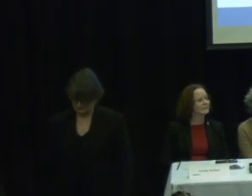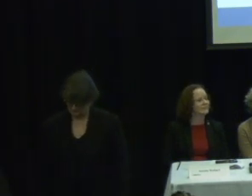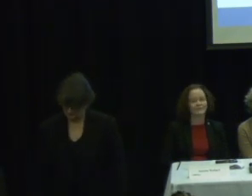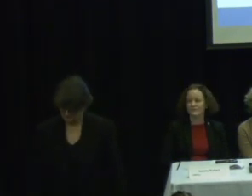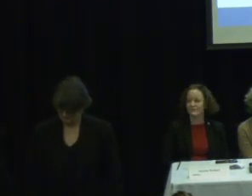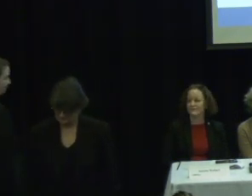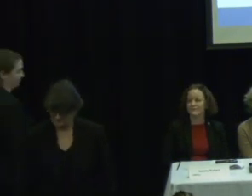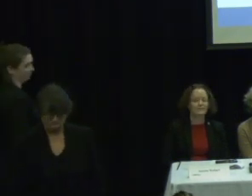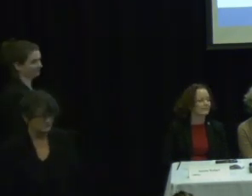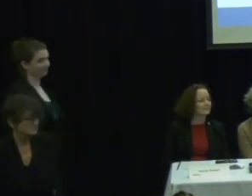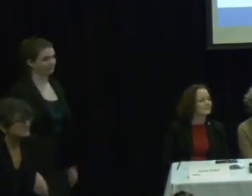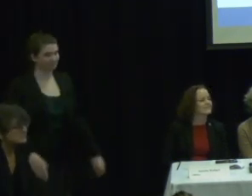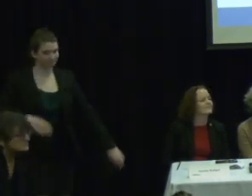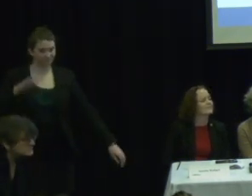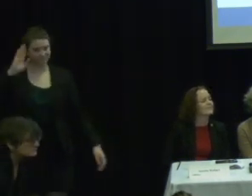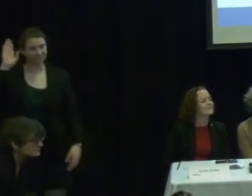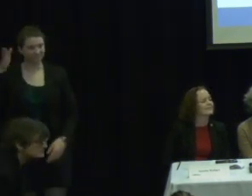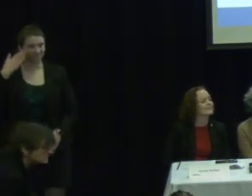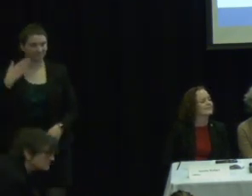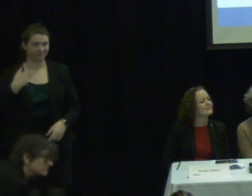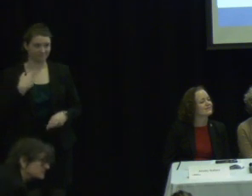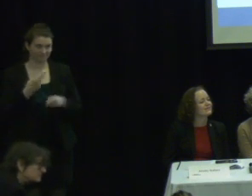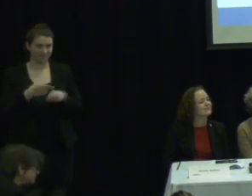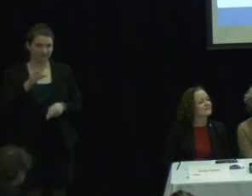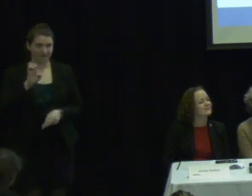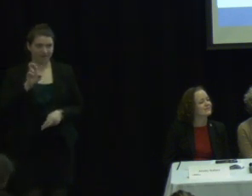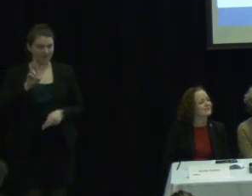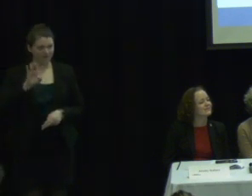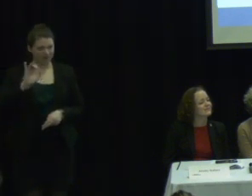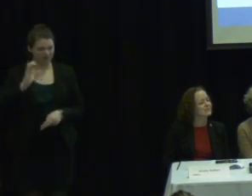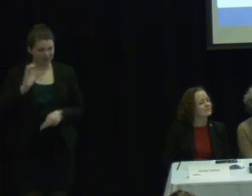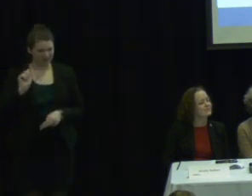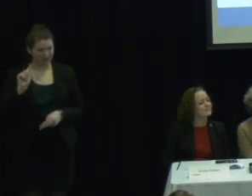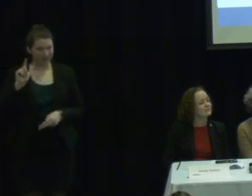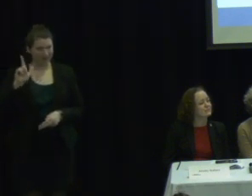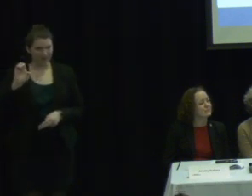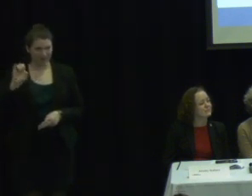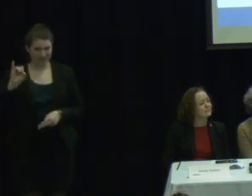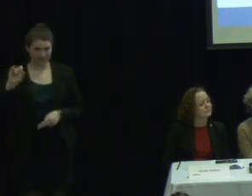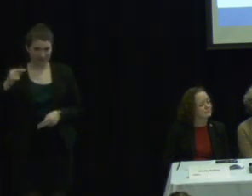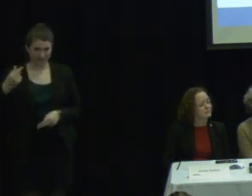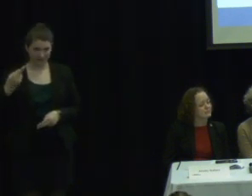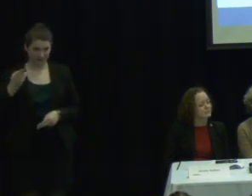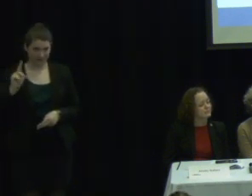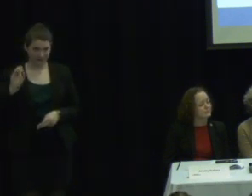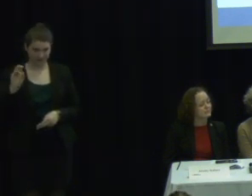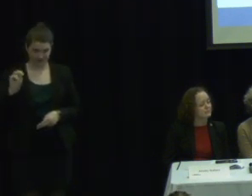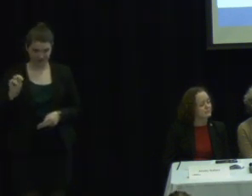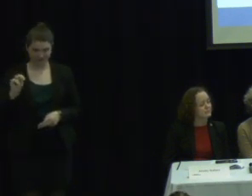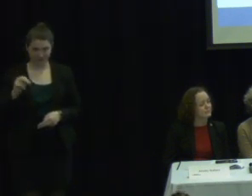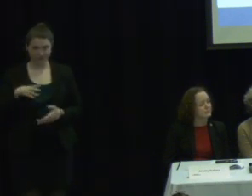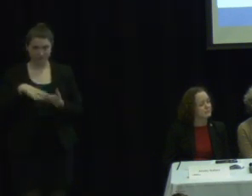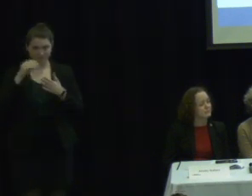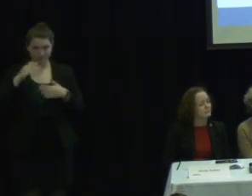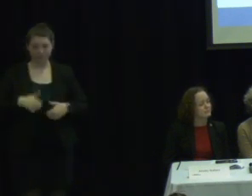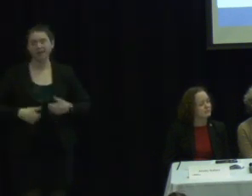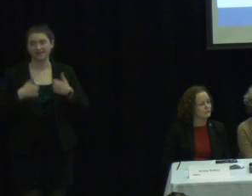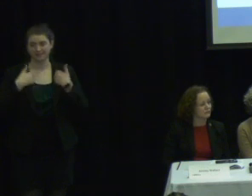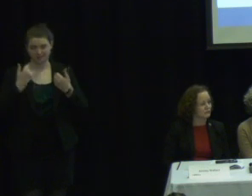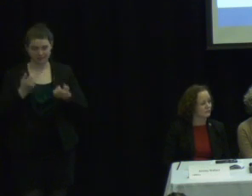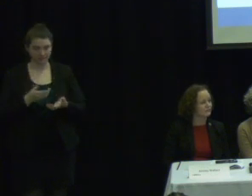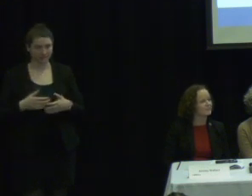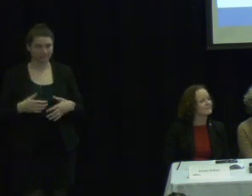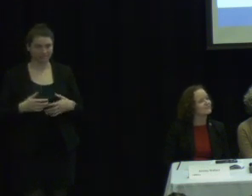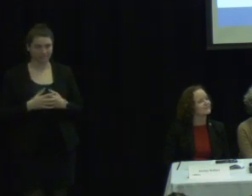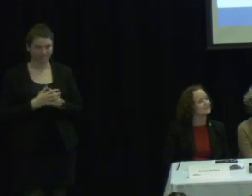Hi, I'm Eric Layton from Residential Life, and I wanted to follow up. I know we've got two positions that we're hiring for in that